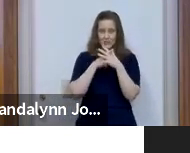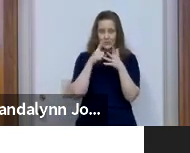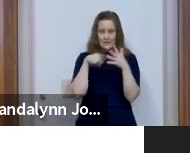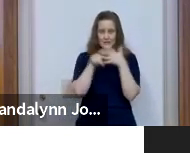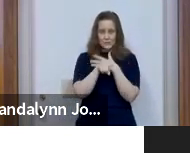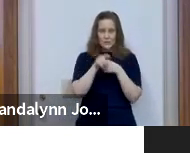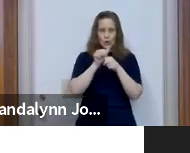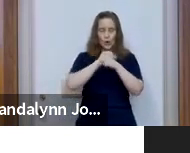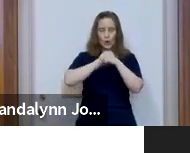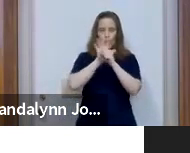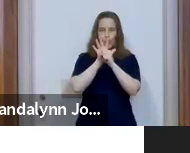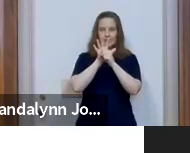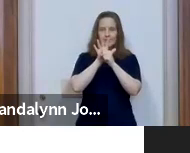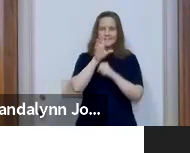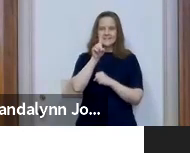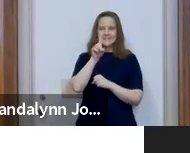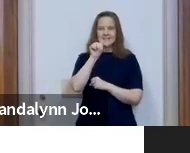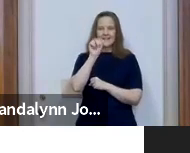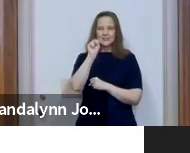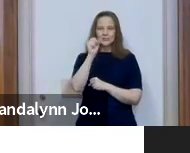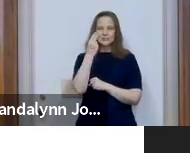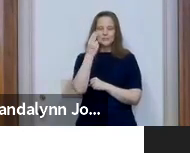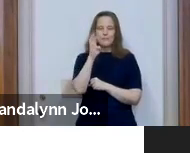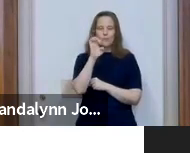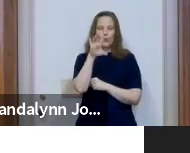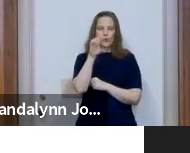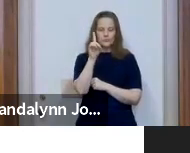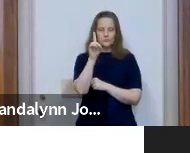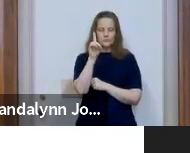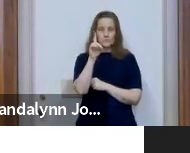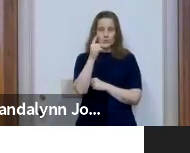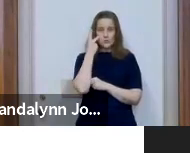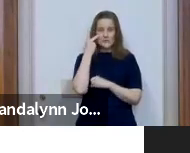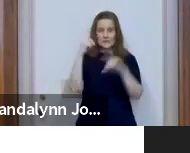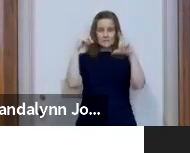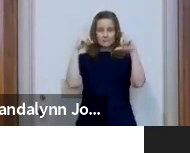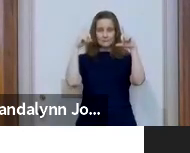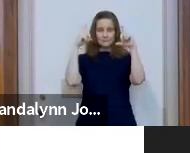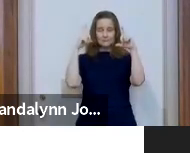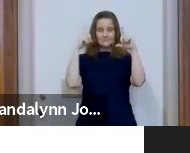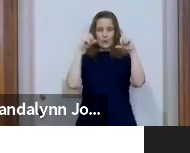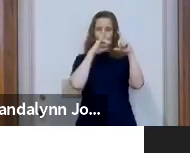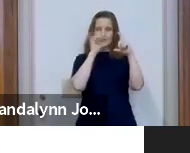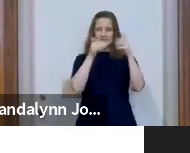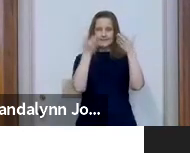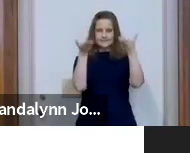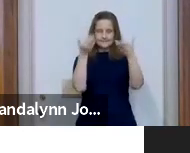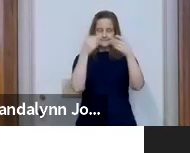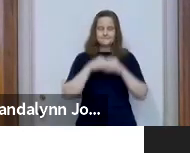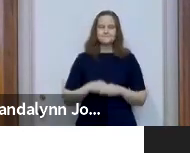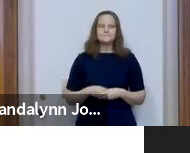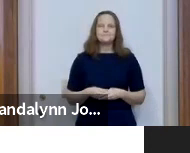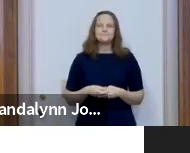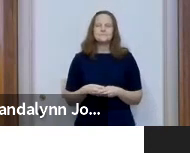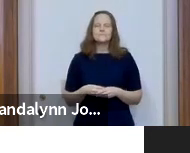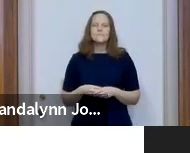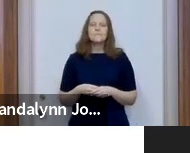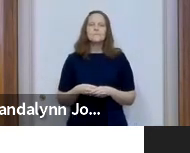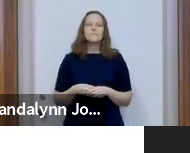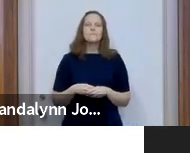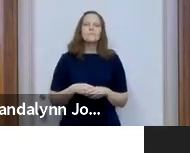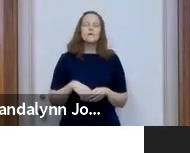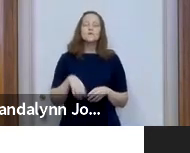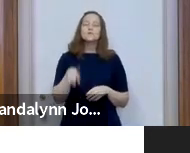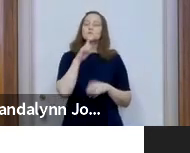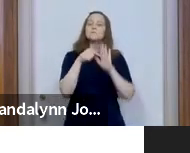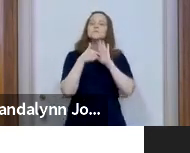COVID dashboard. So on the next slide, you're going to see a snapshot of what our dashboard looks like. And this is really to support